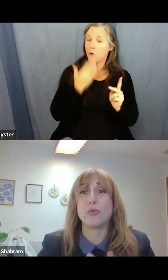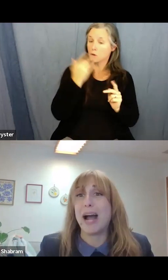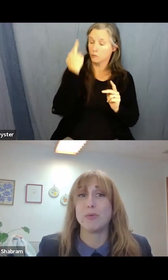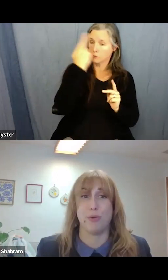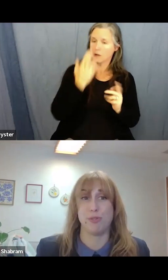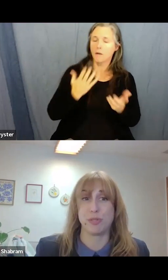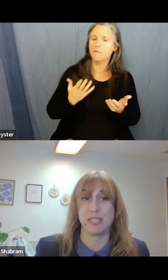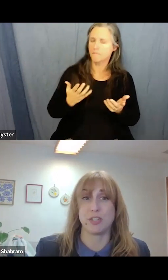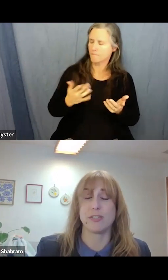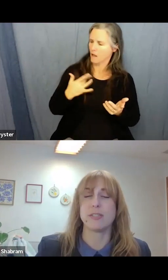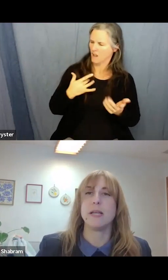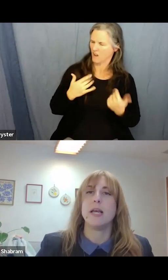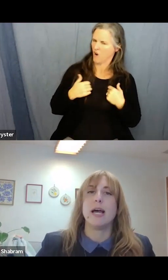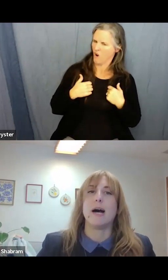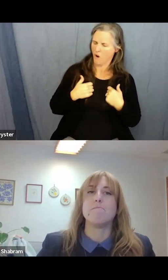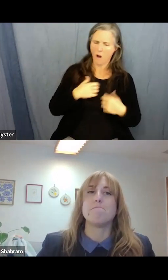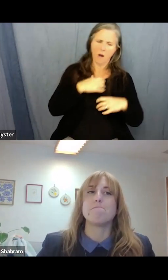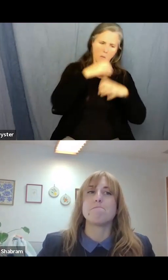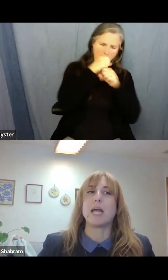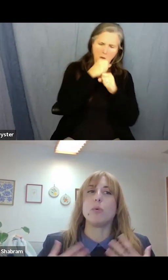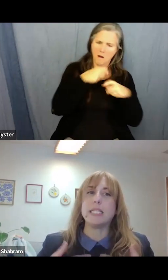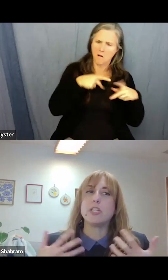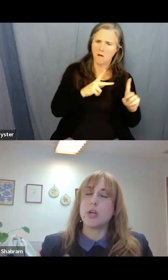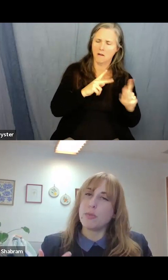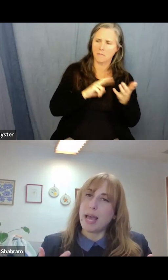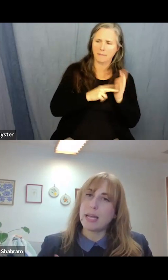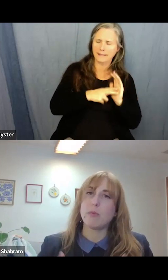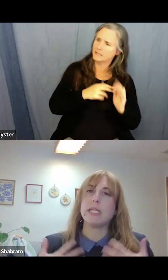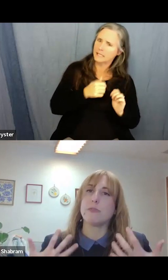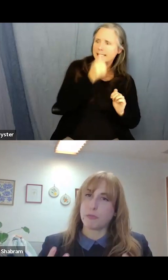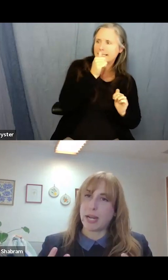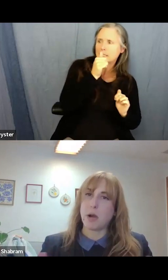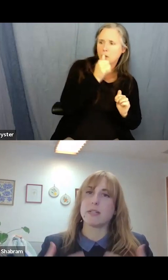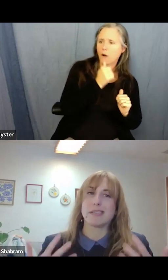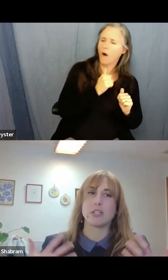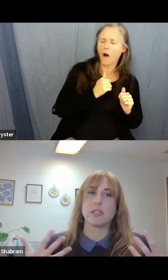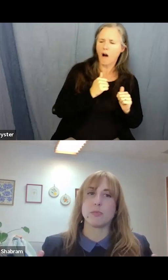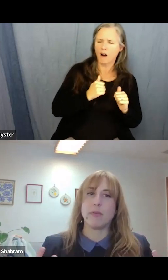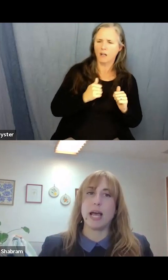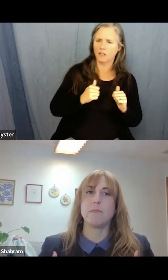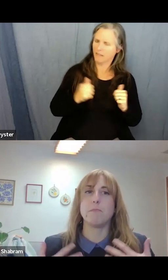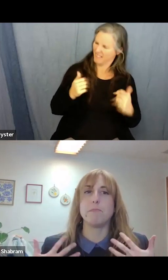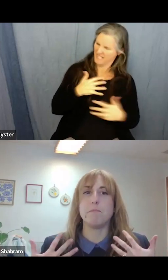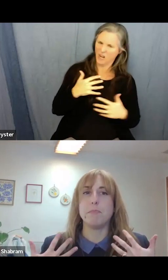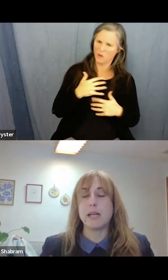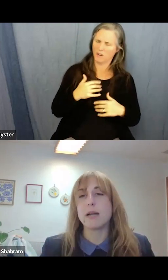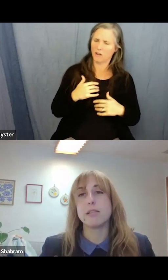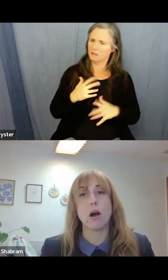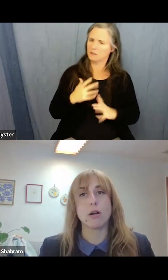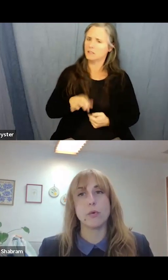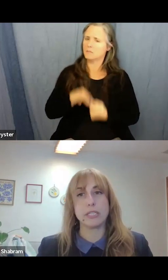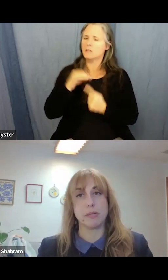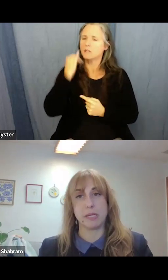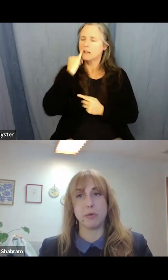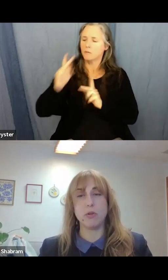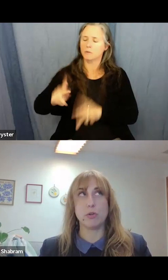end run around those procedures. And we need to know that, and we need to frame our discussions around that, because there